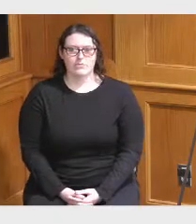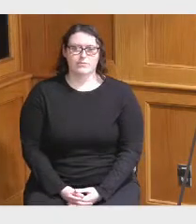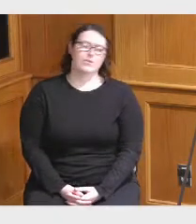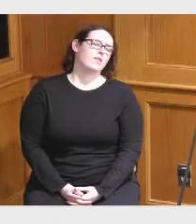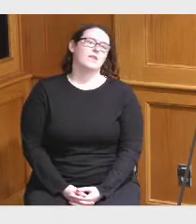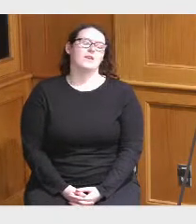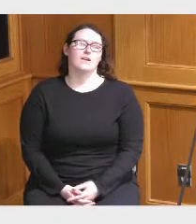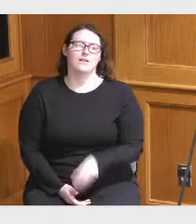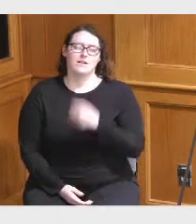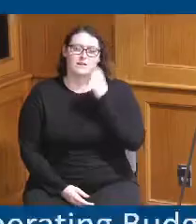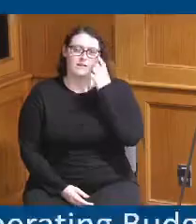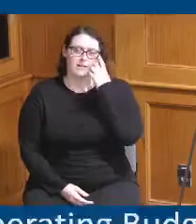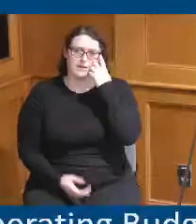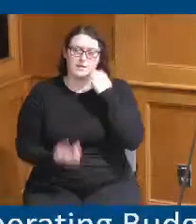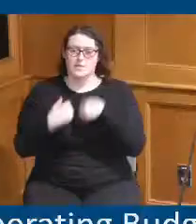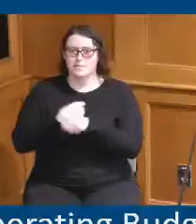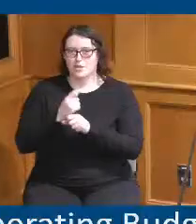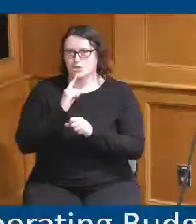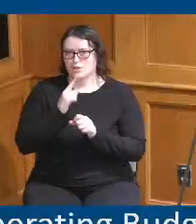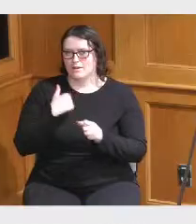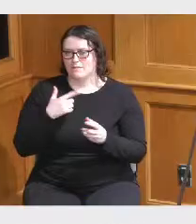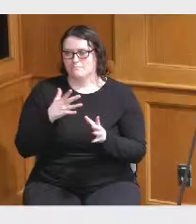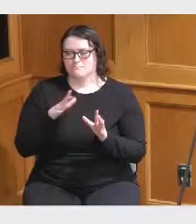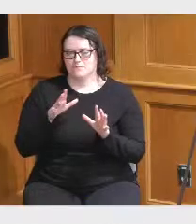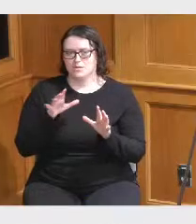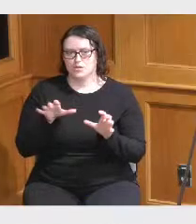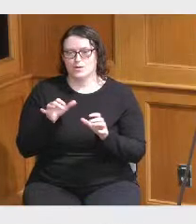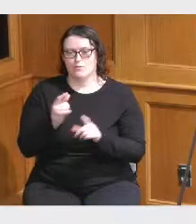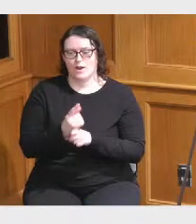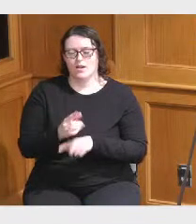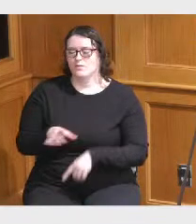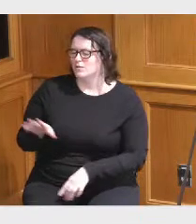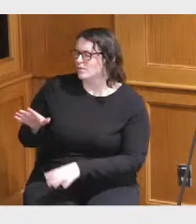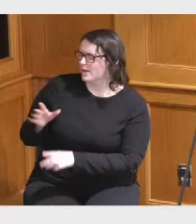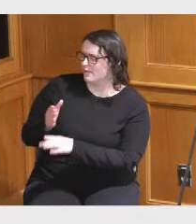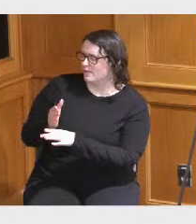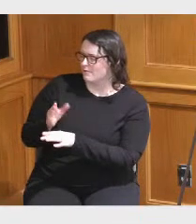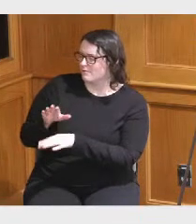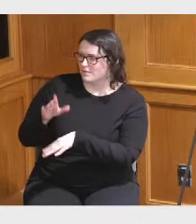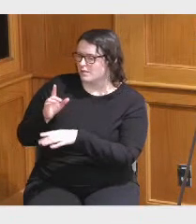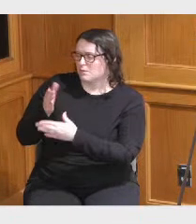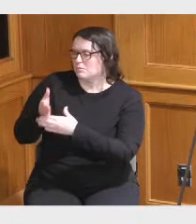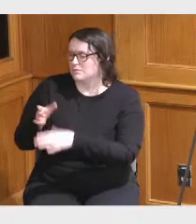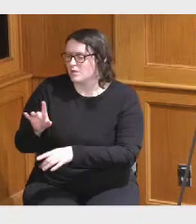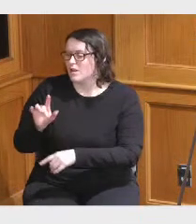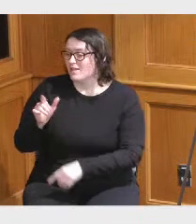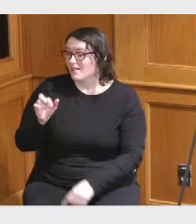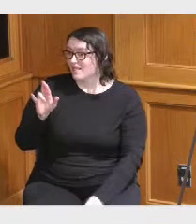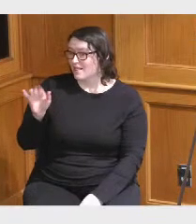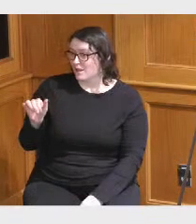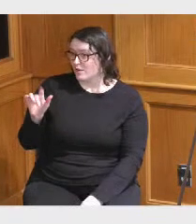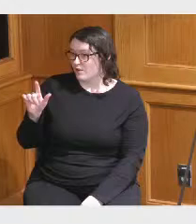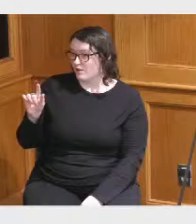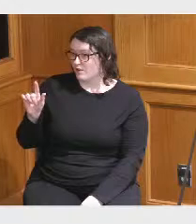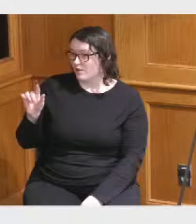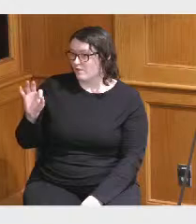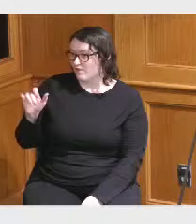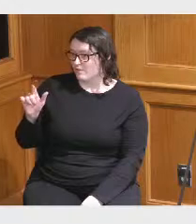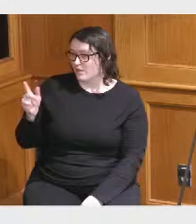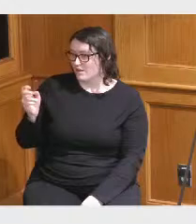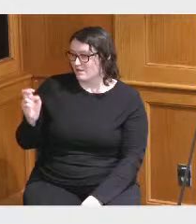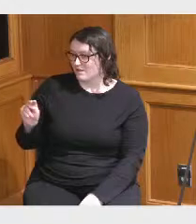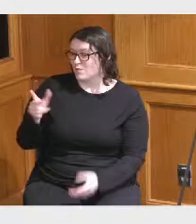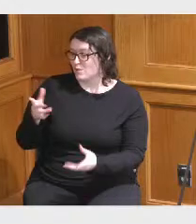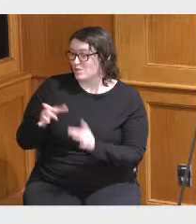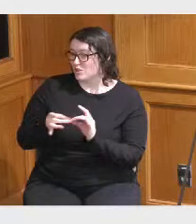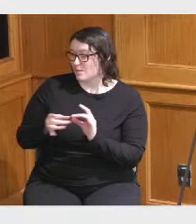Sure I'm operating this right. Can I interrupt you for 1 second? So Larry Falcon is here to comment to this. Larry, would you like to